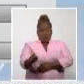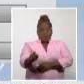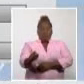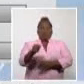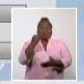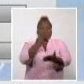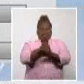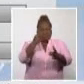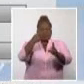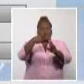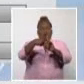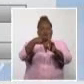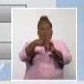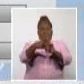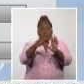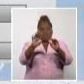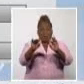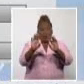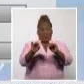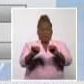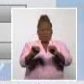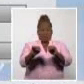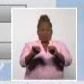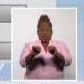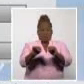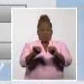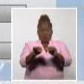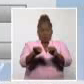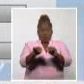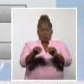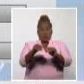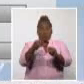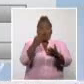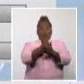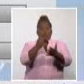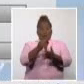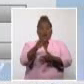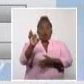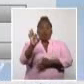3,388,665 confirmed cases. We are talking about